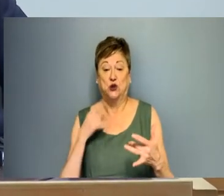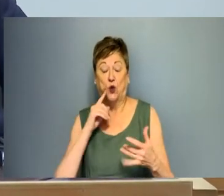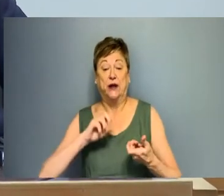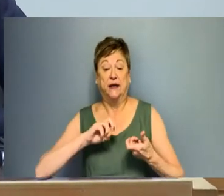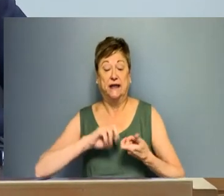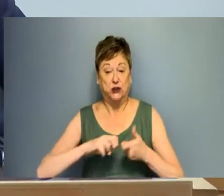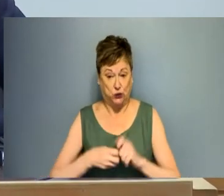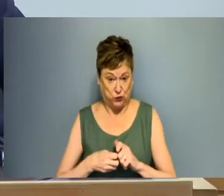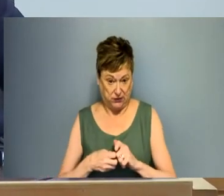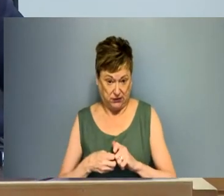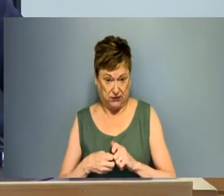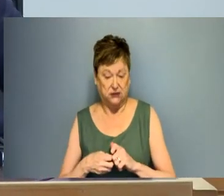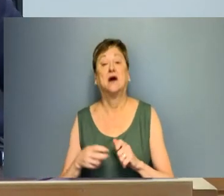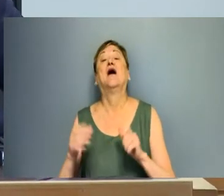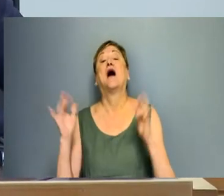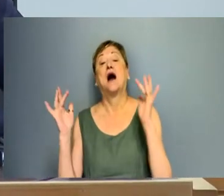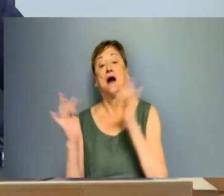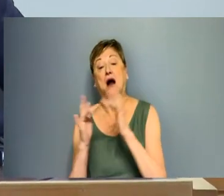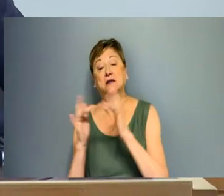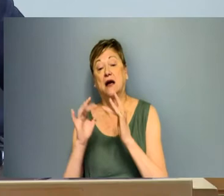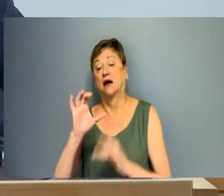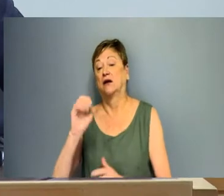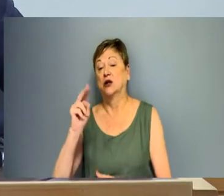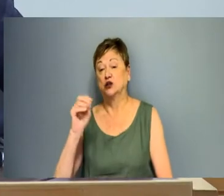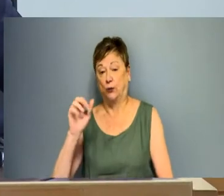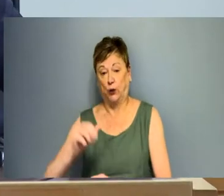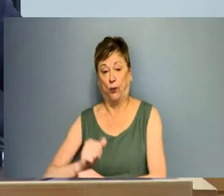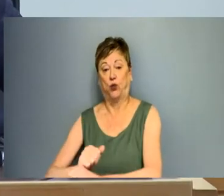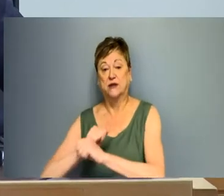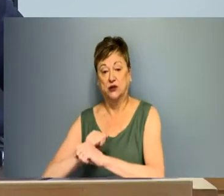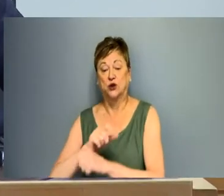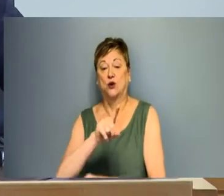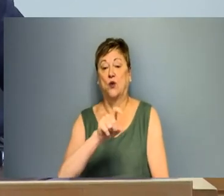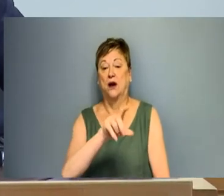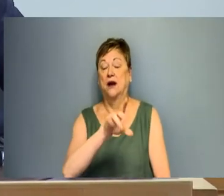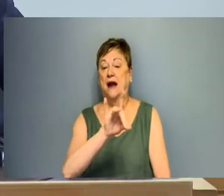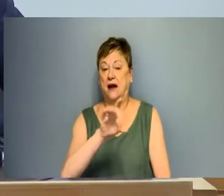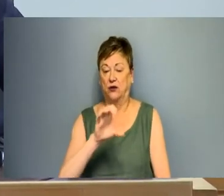issues, they can contact Consumer Protection